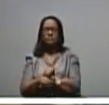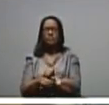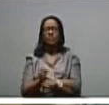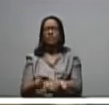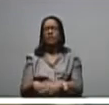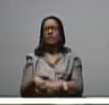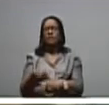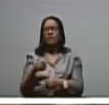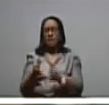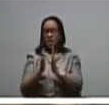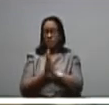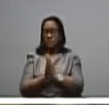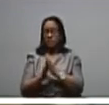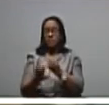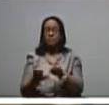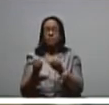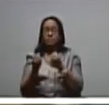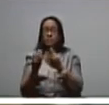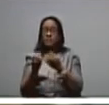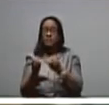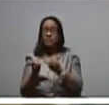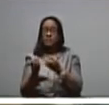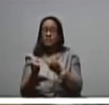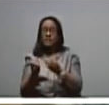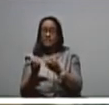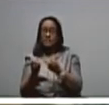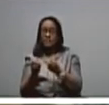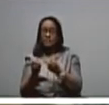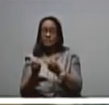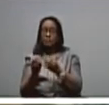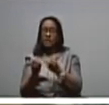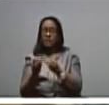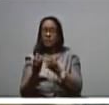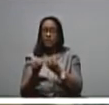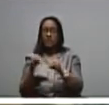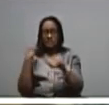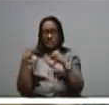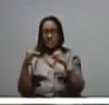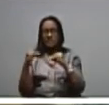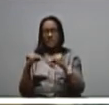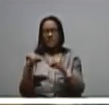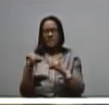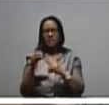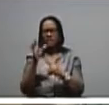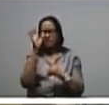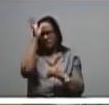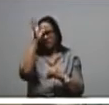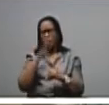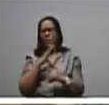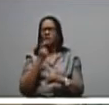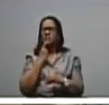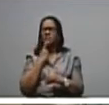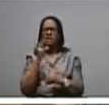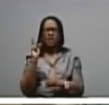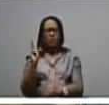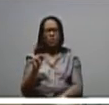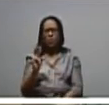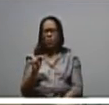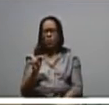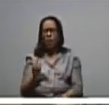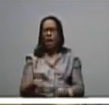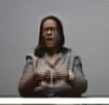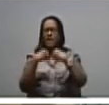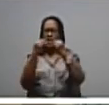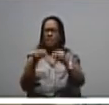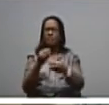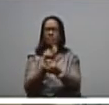all away as a freeness. It was a very, very hot day,